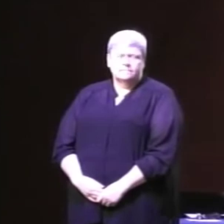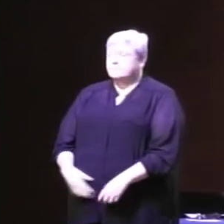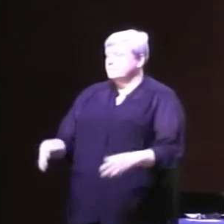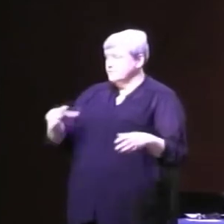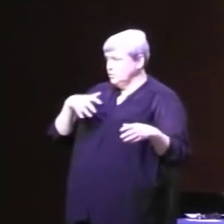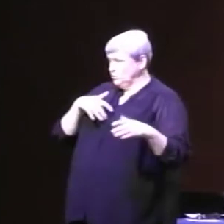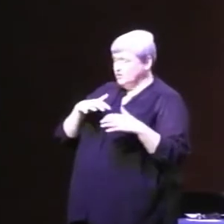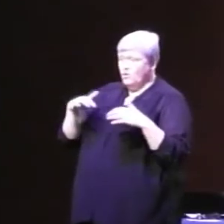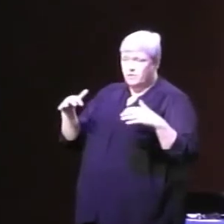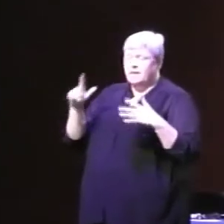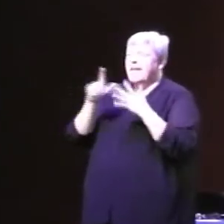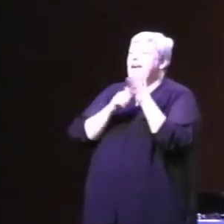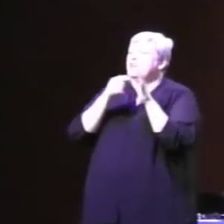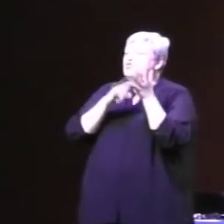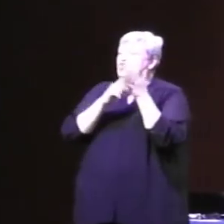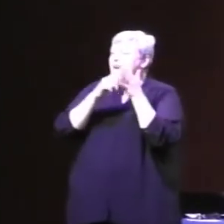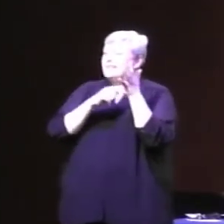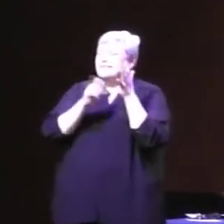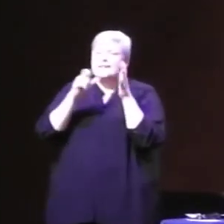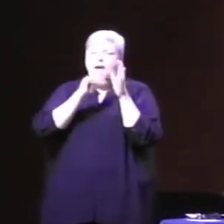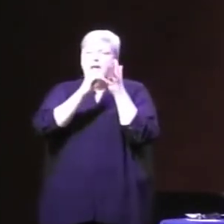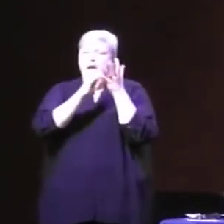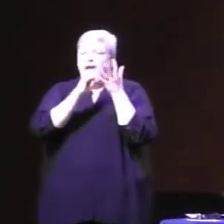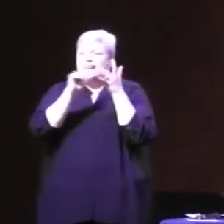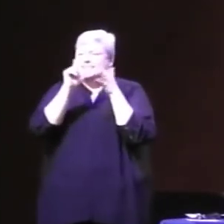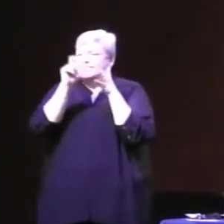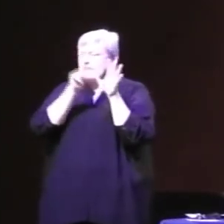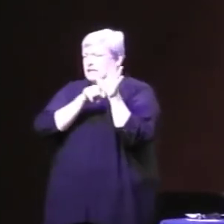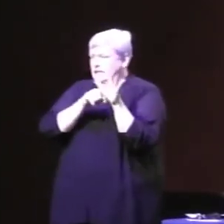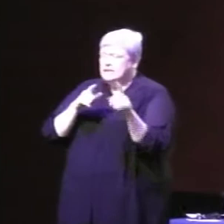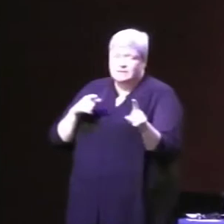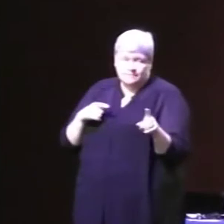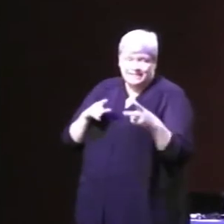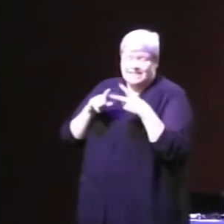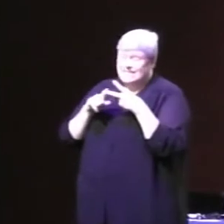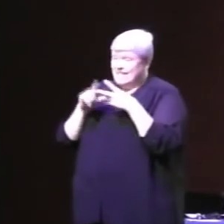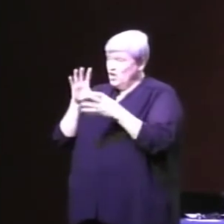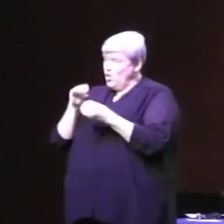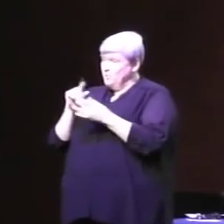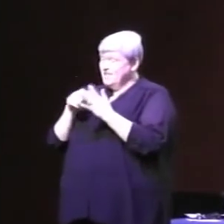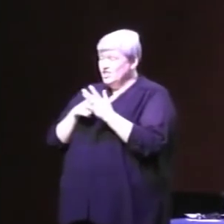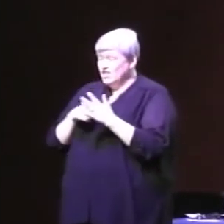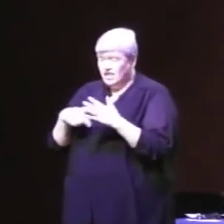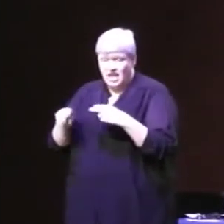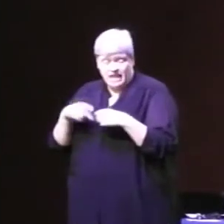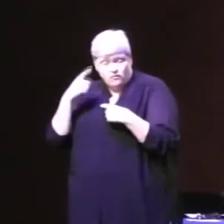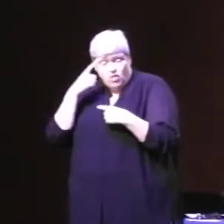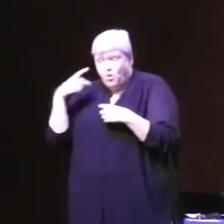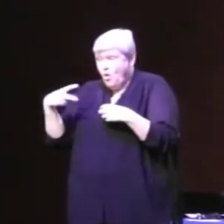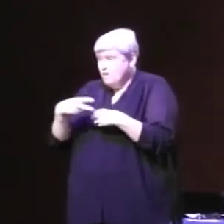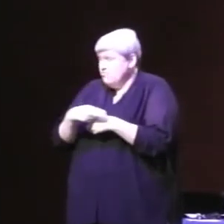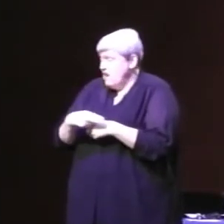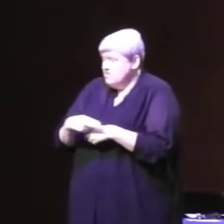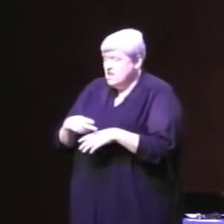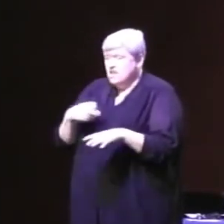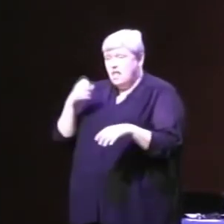President, Congress, Janet Cassidy, Clybank Trade Council, seconded Composite J. Anybody who did not think austerity was an